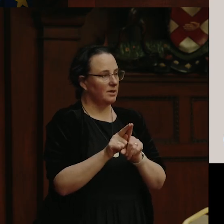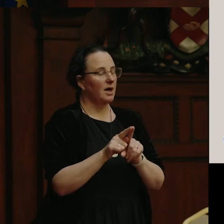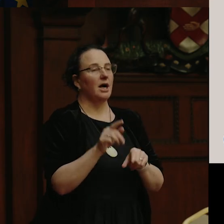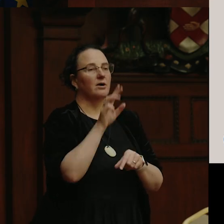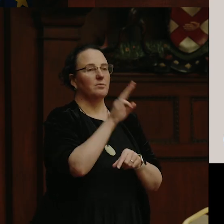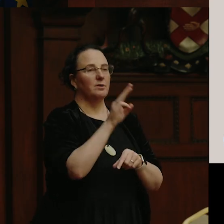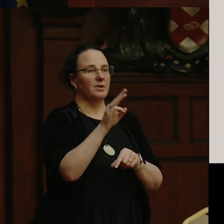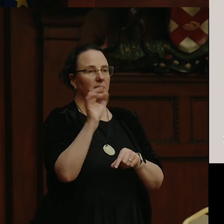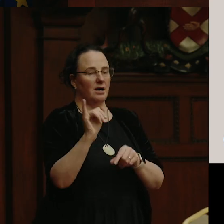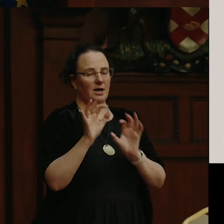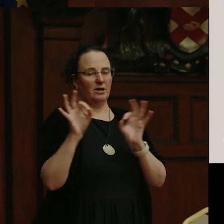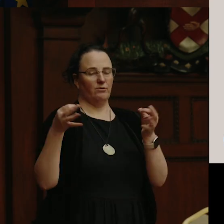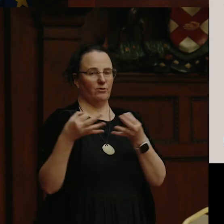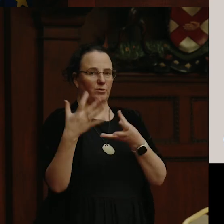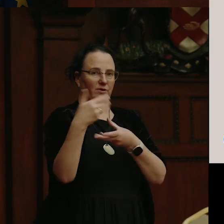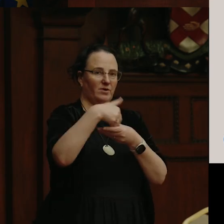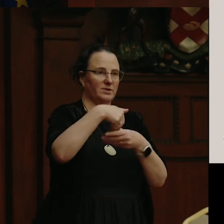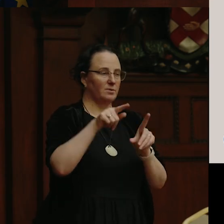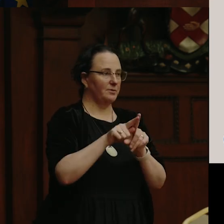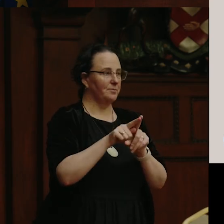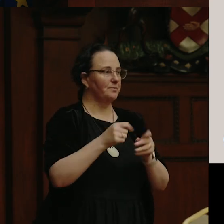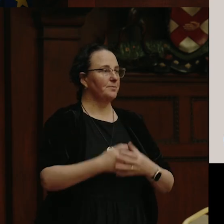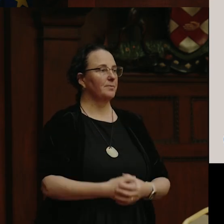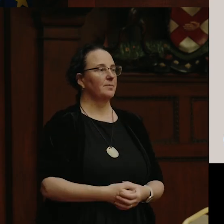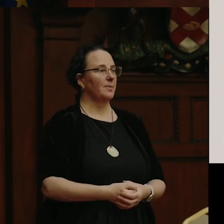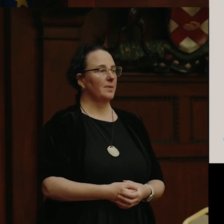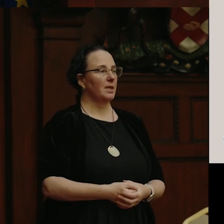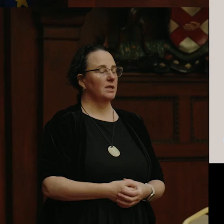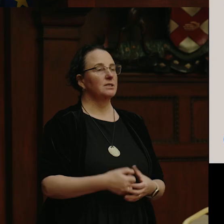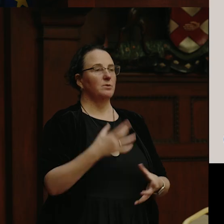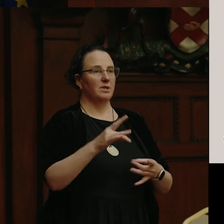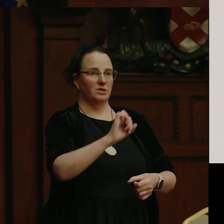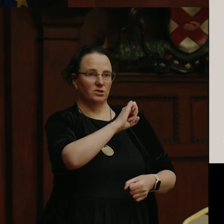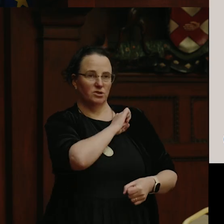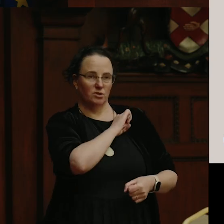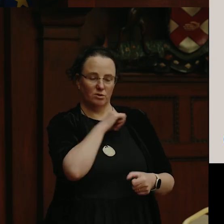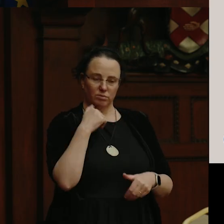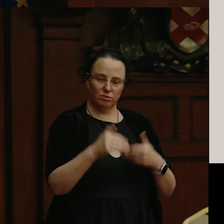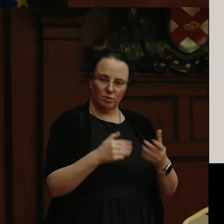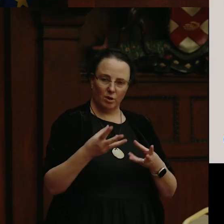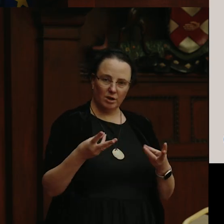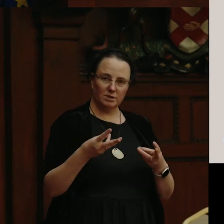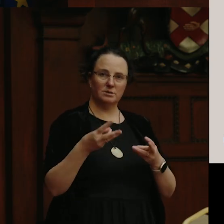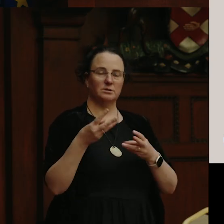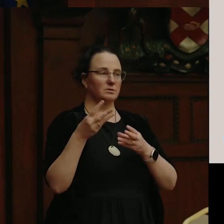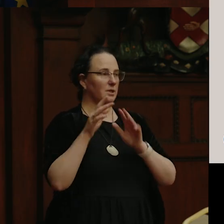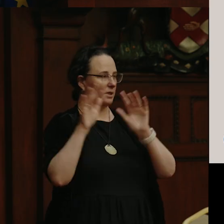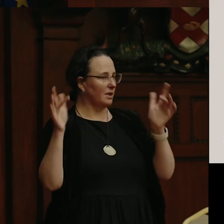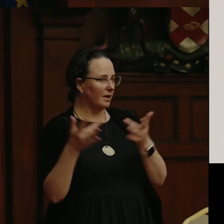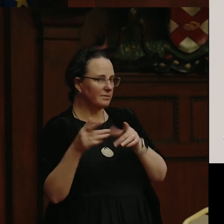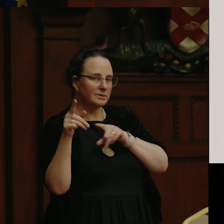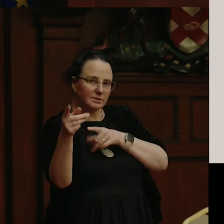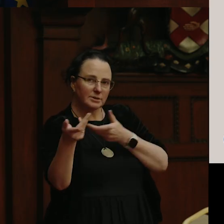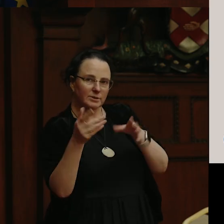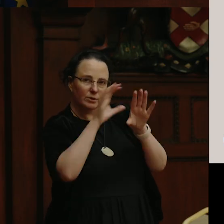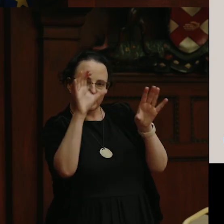group informing it. Together we made sure that the process worked for people living with fatigue. We worked online, we kept the sessions short,